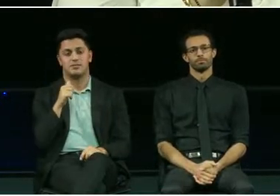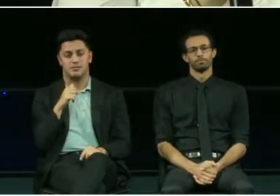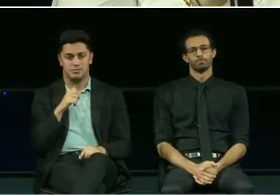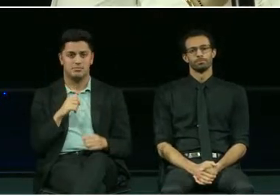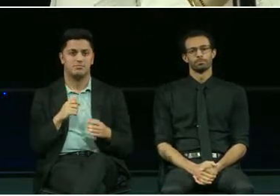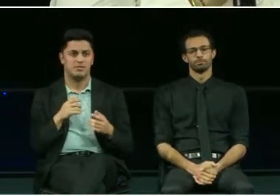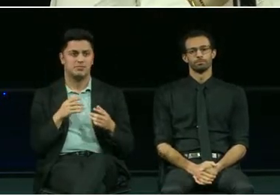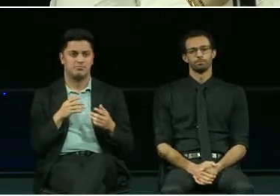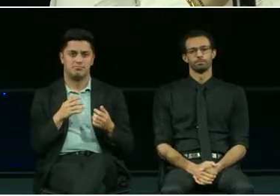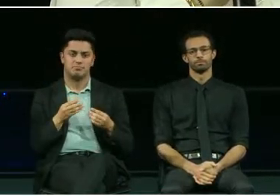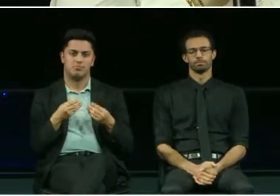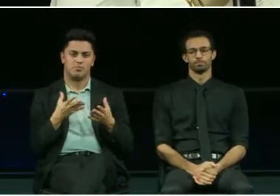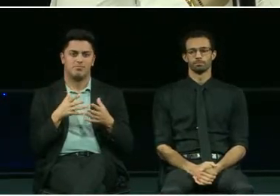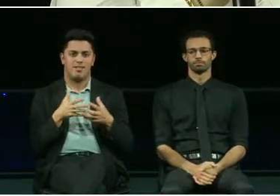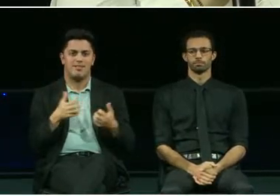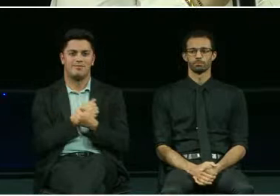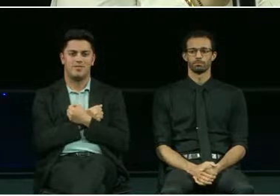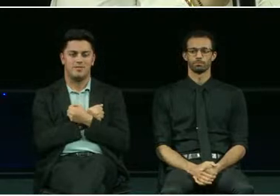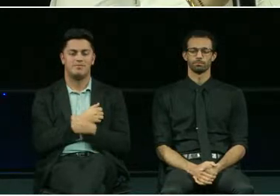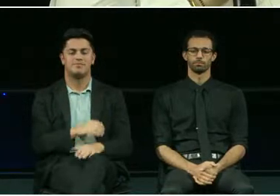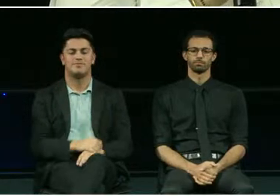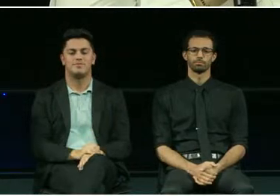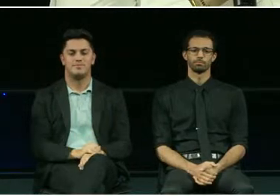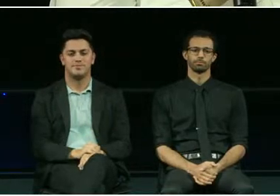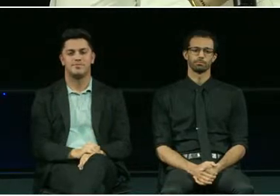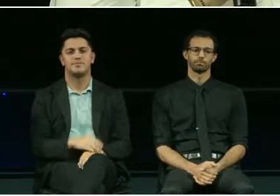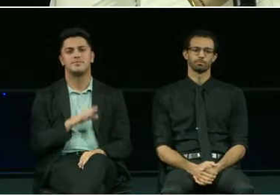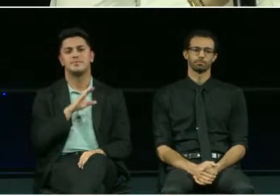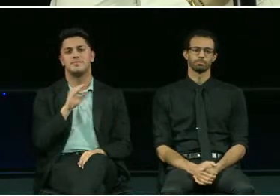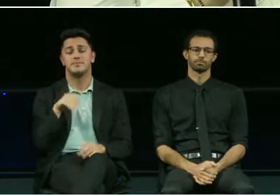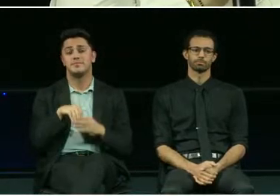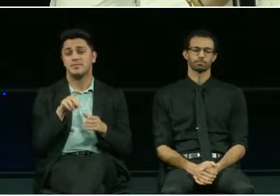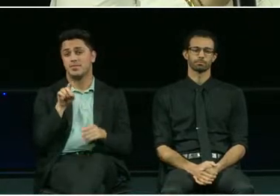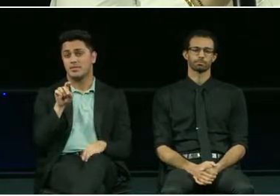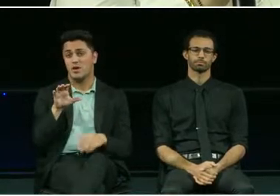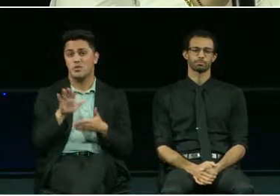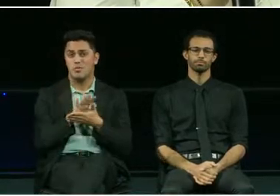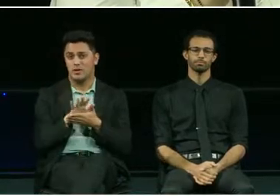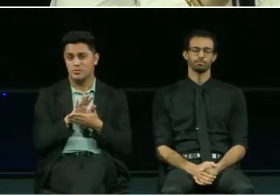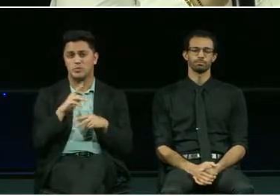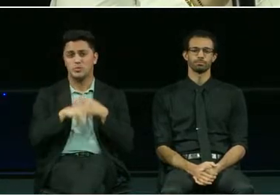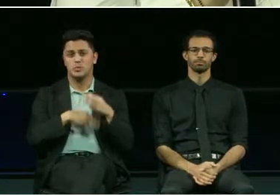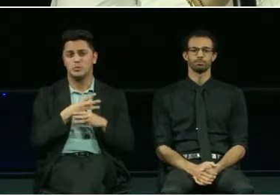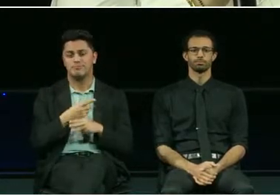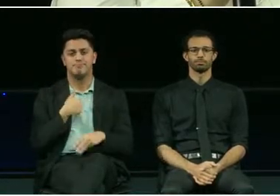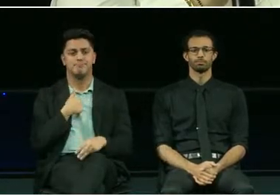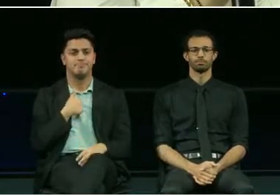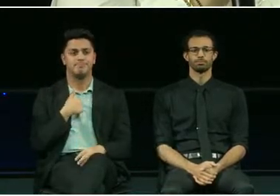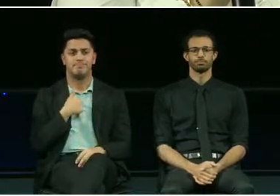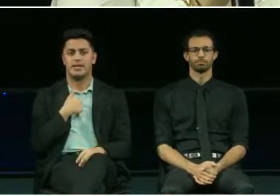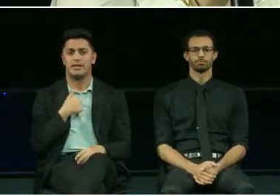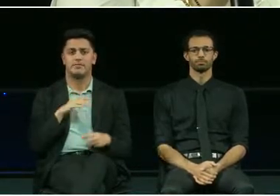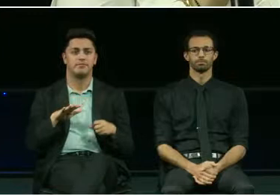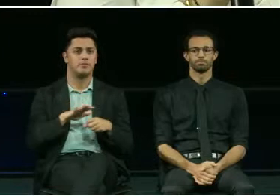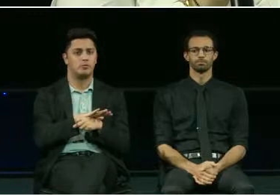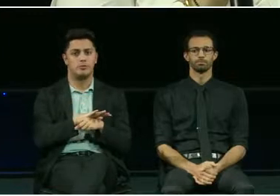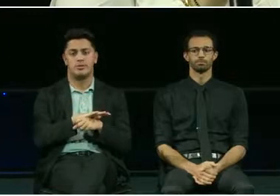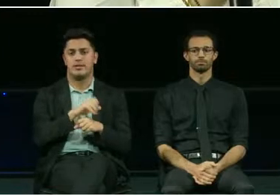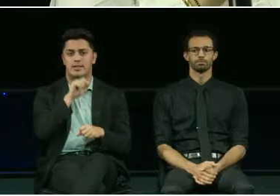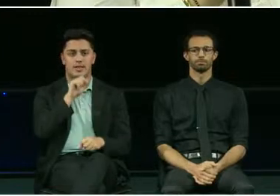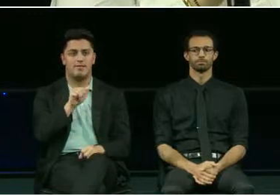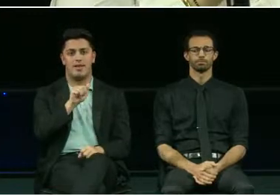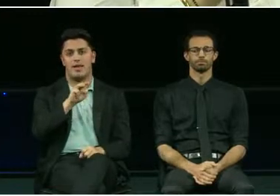of love. And in the documentary world, I have just absolutely loved Amy.